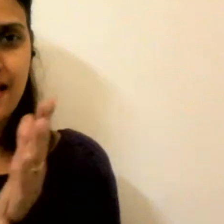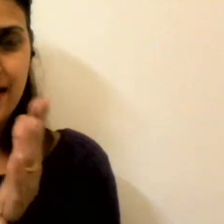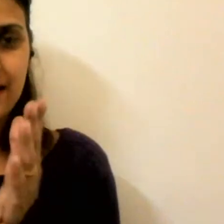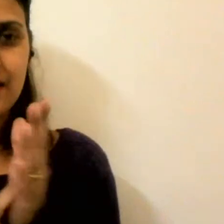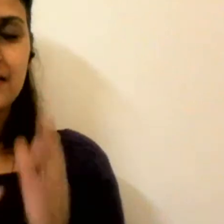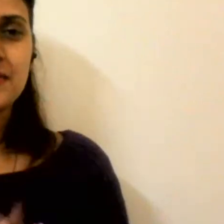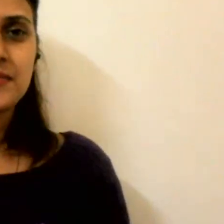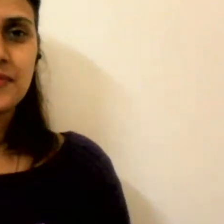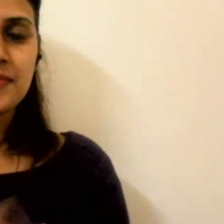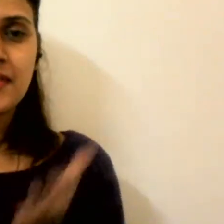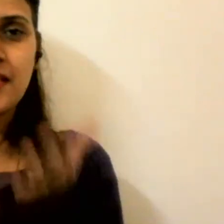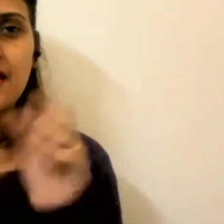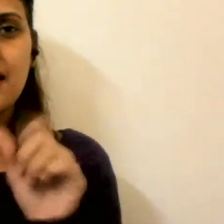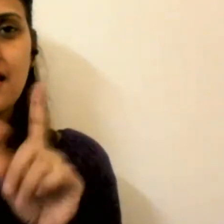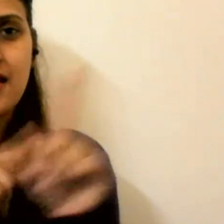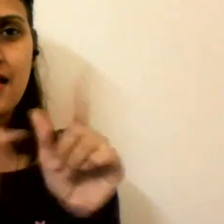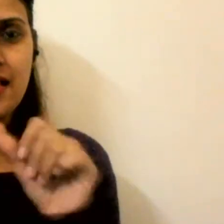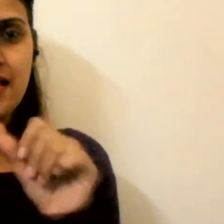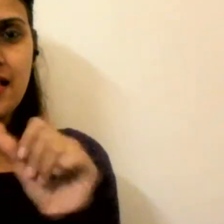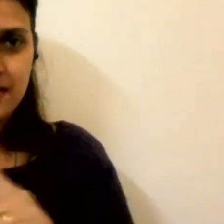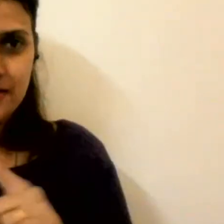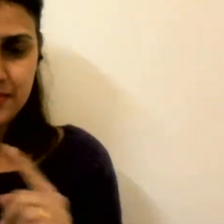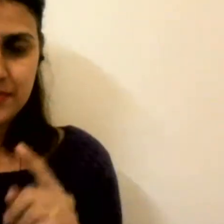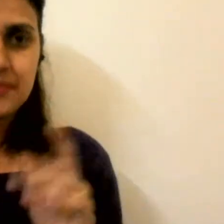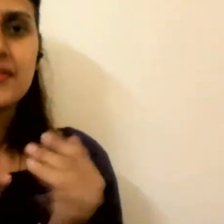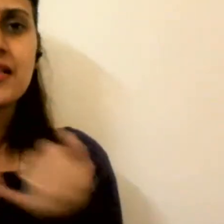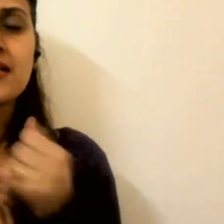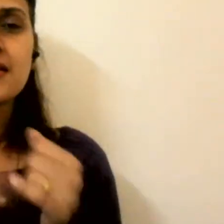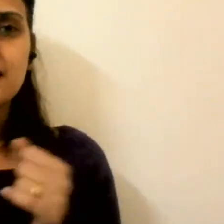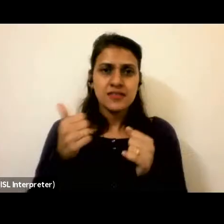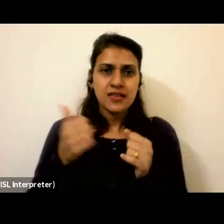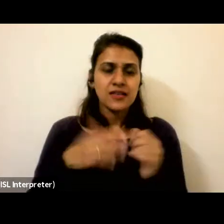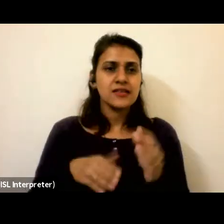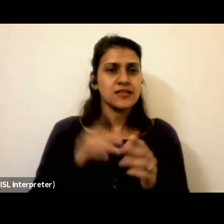Secretary, Karnataka Vikala Chetanara Samaste.